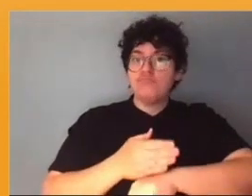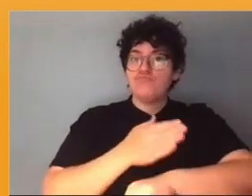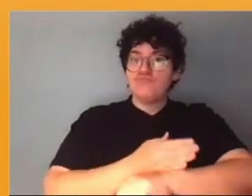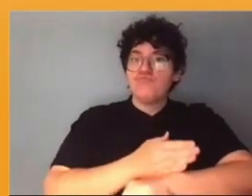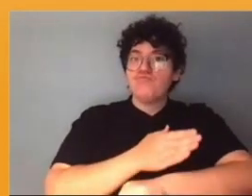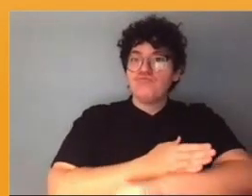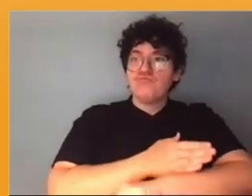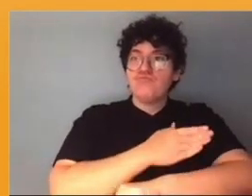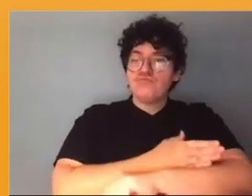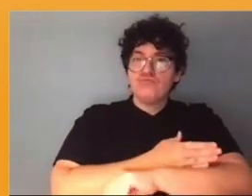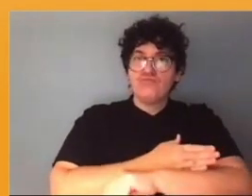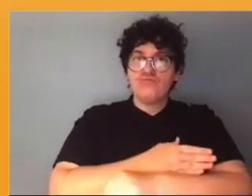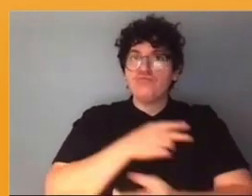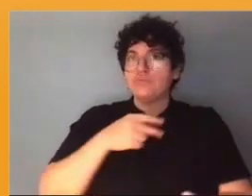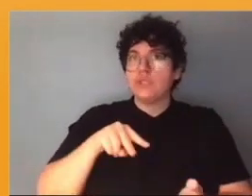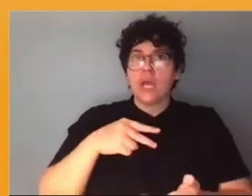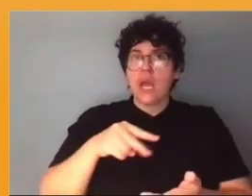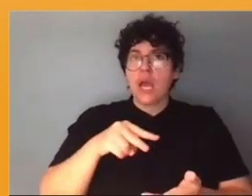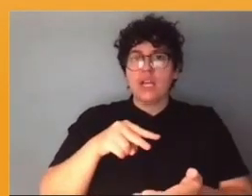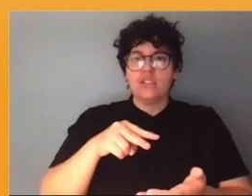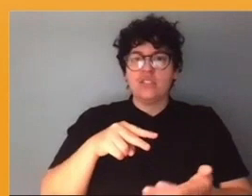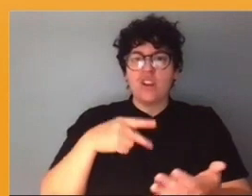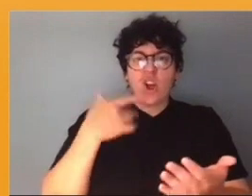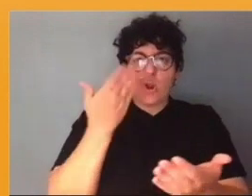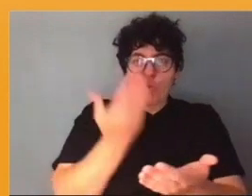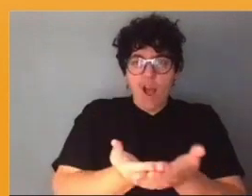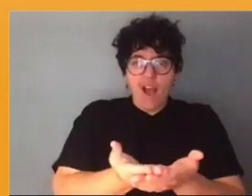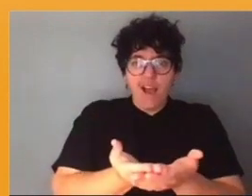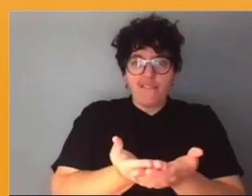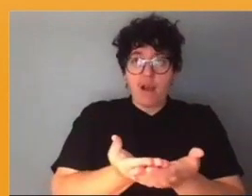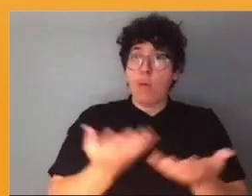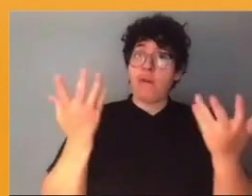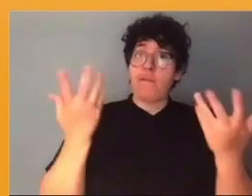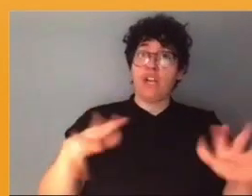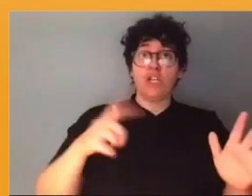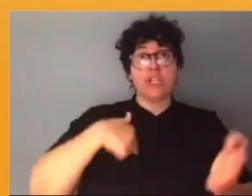know everything, I've done everything. For me,